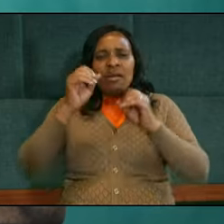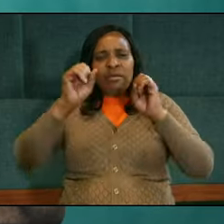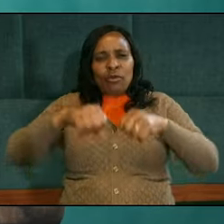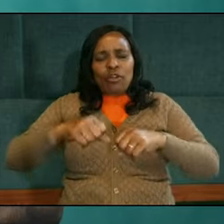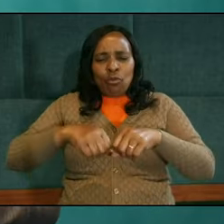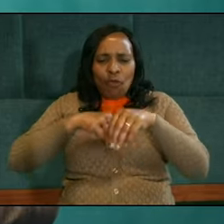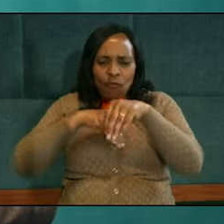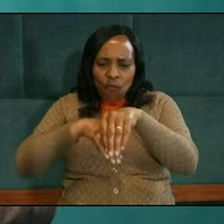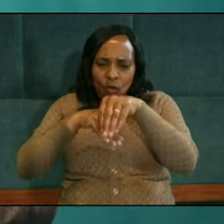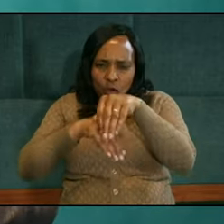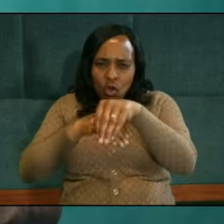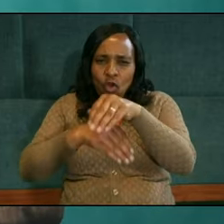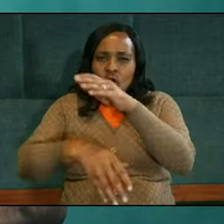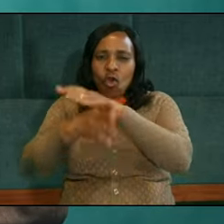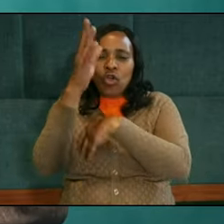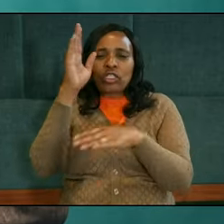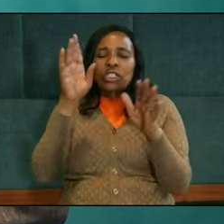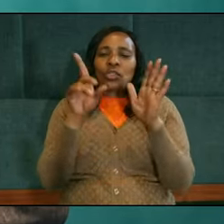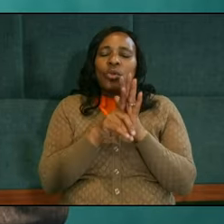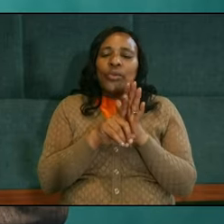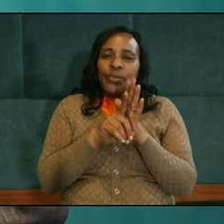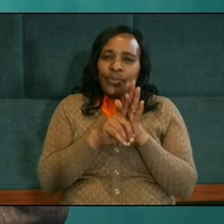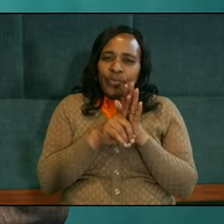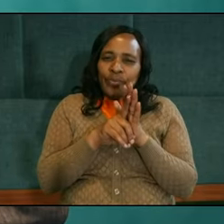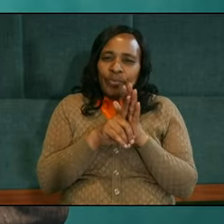follow God. He followed God's laws.